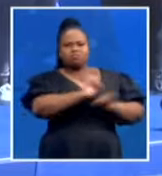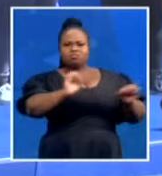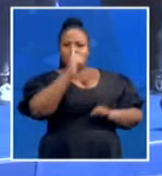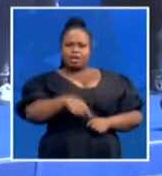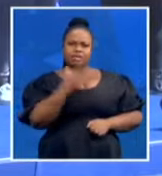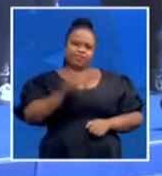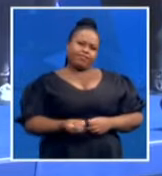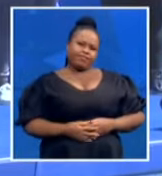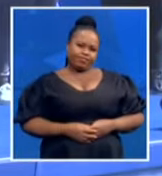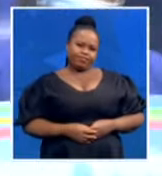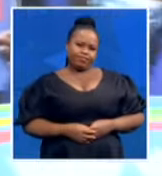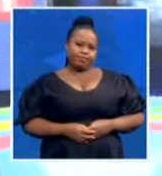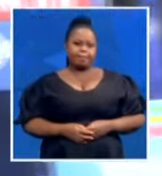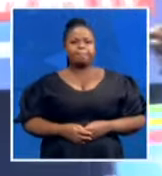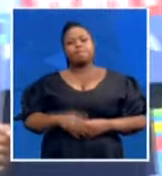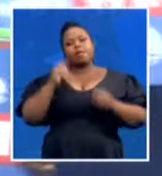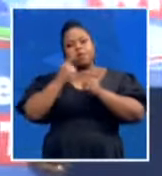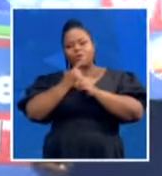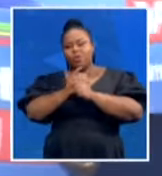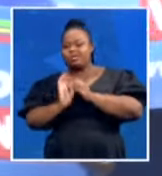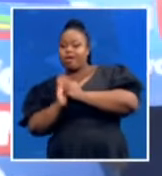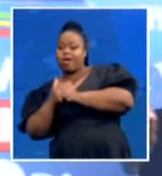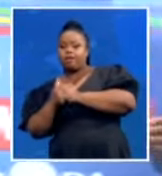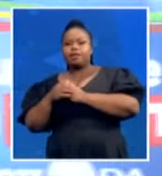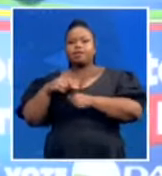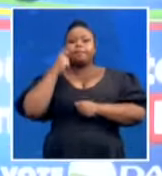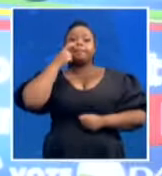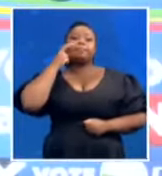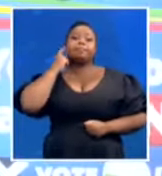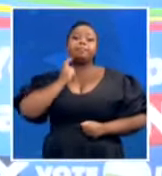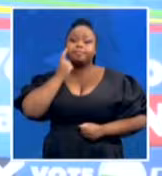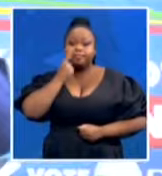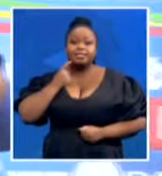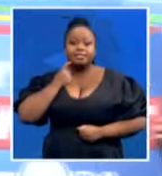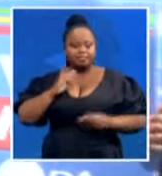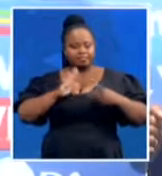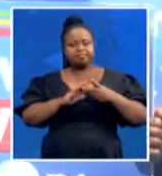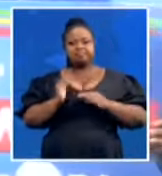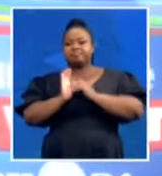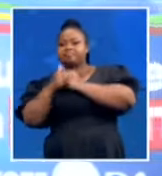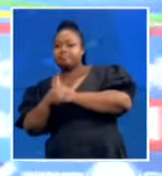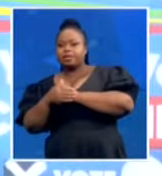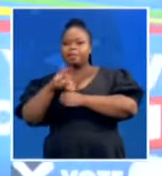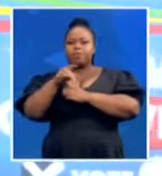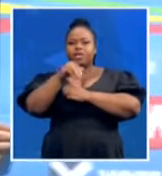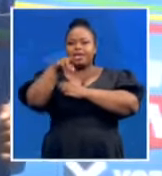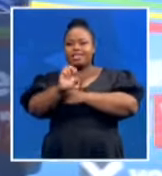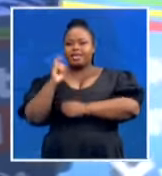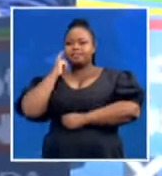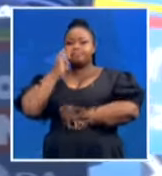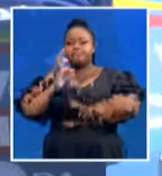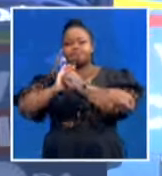shield the likes of Mkize. They will shield the likes of Mabuyane. They will shield the likes of Kodwa